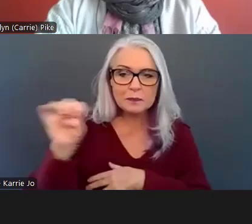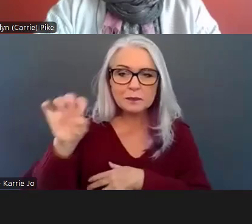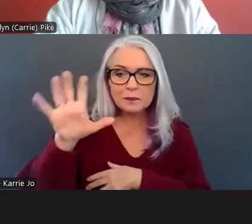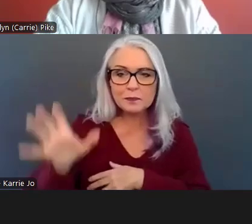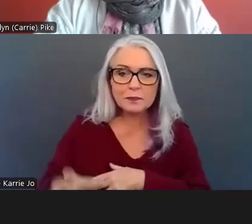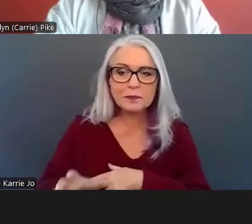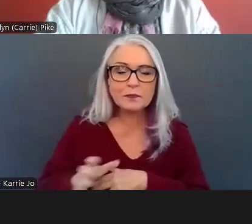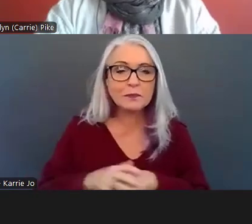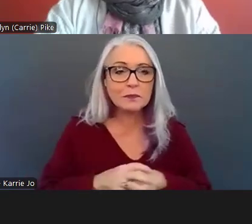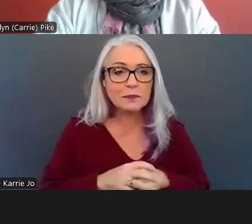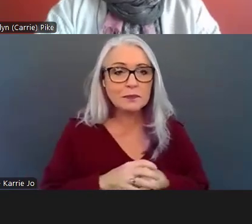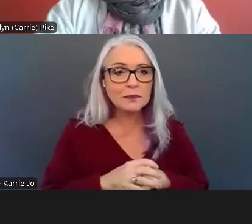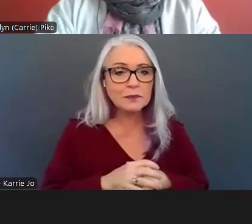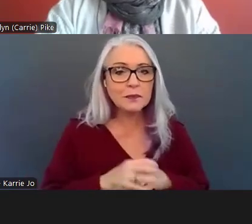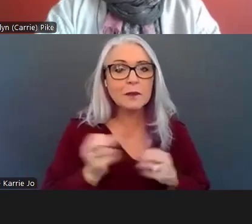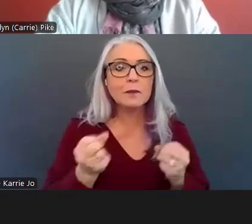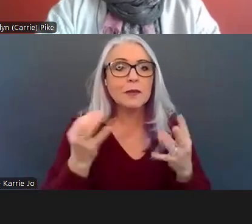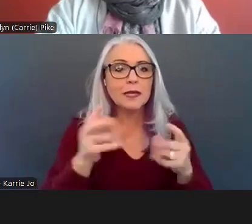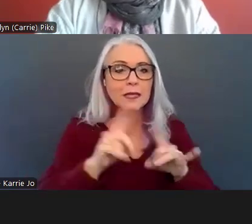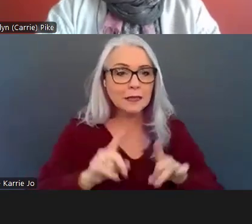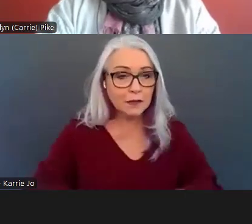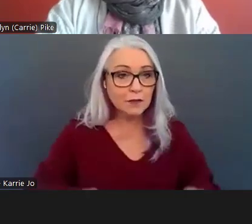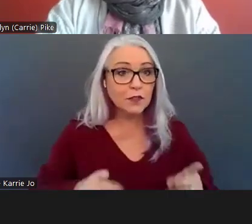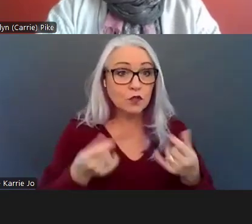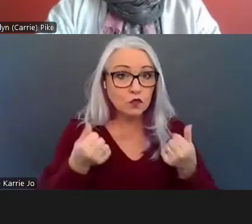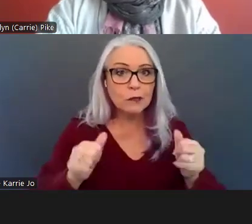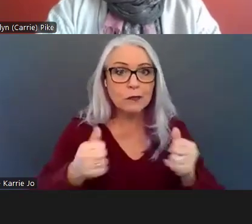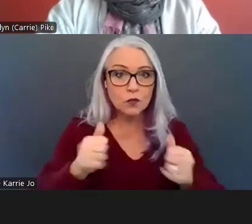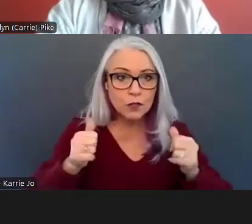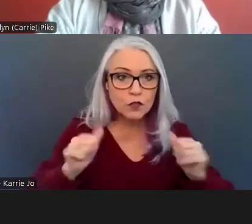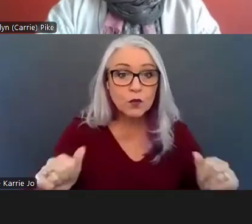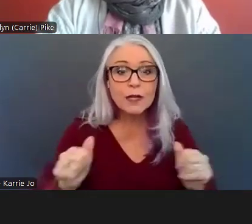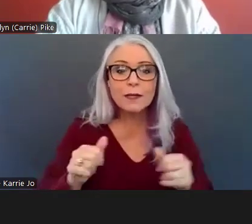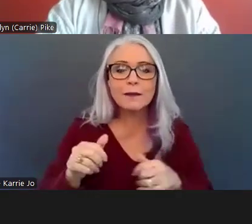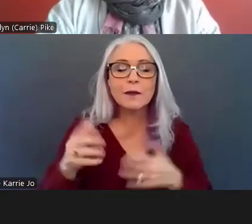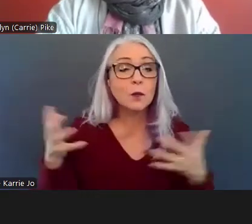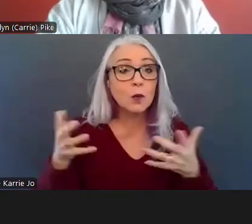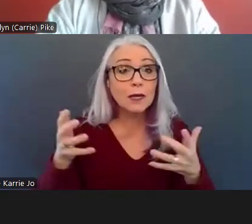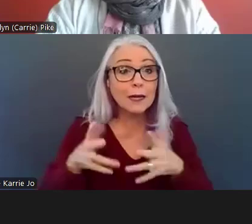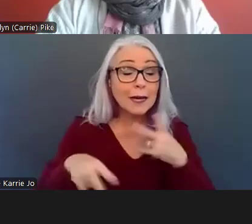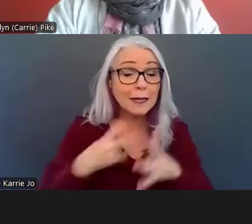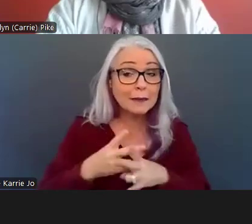there are various attempts to try to see if we can bring it back, and that's American chestnut.